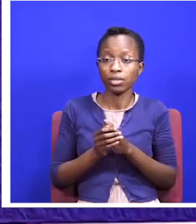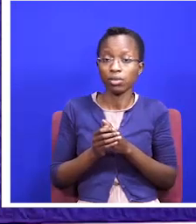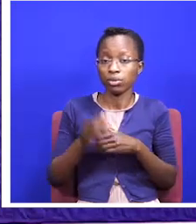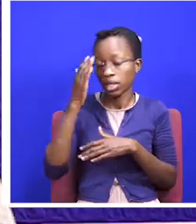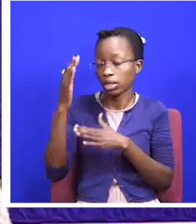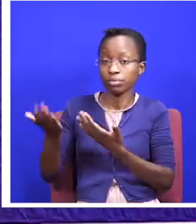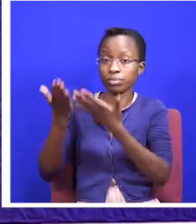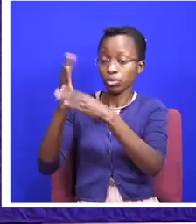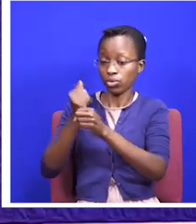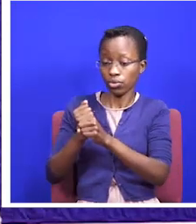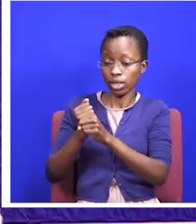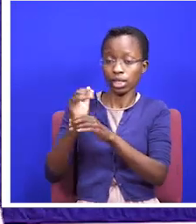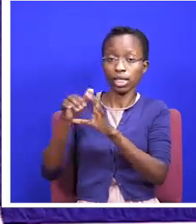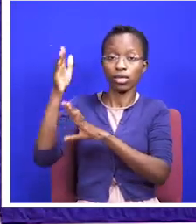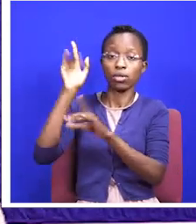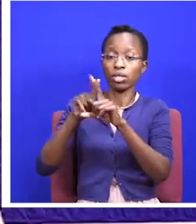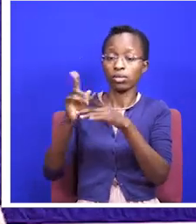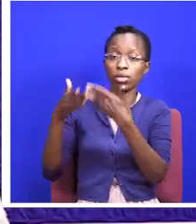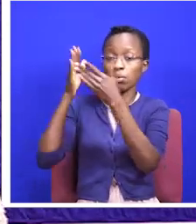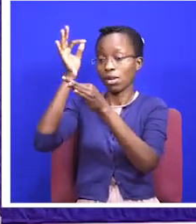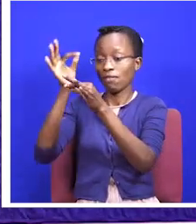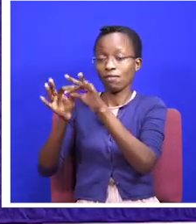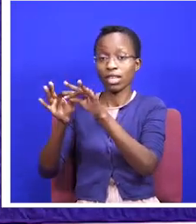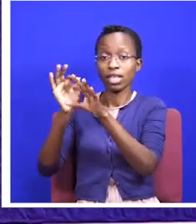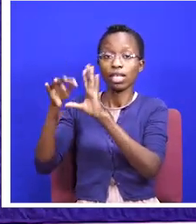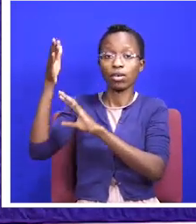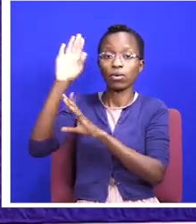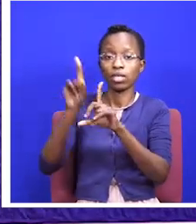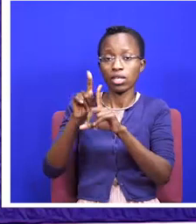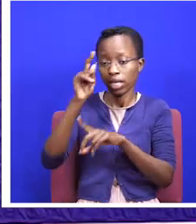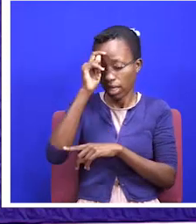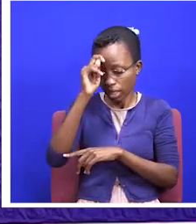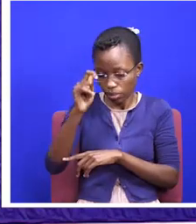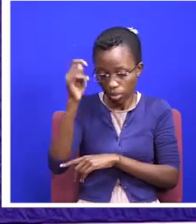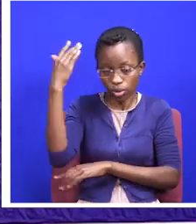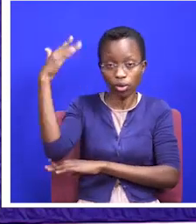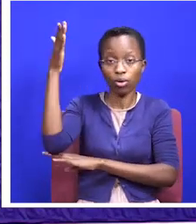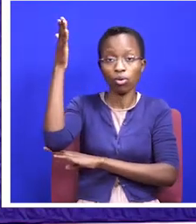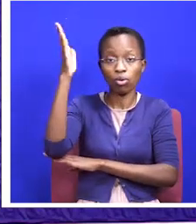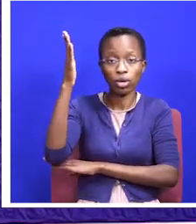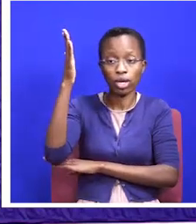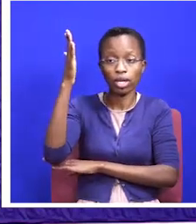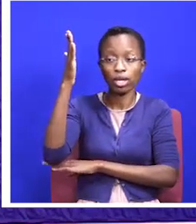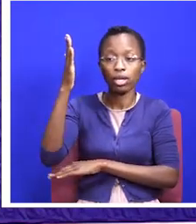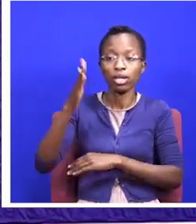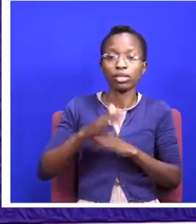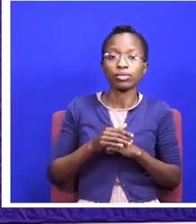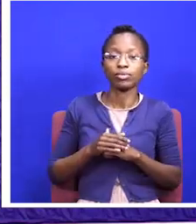so they put their trust in him and they put their faith in him and they respected their